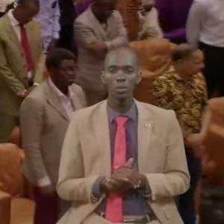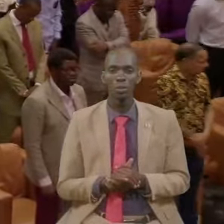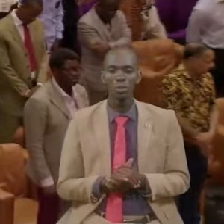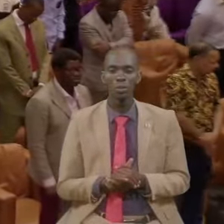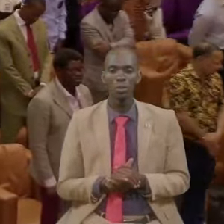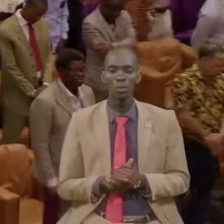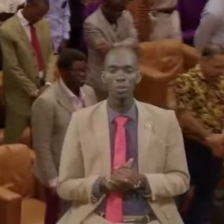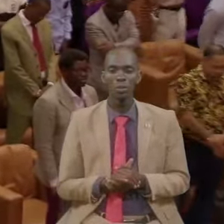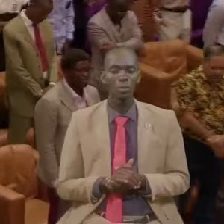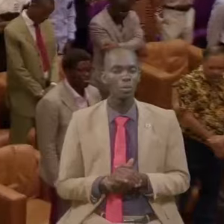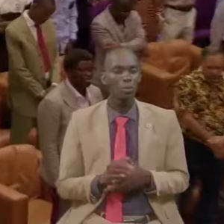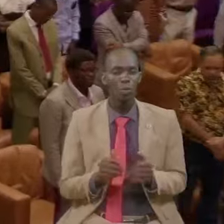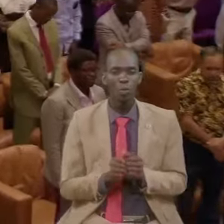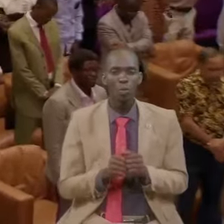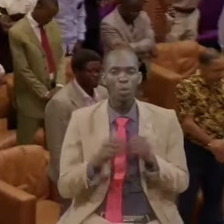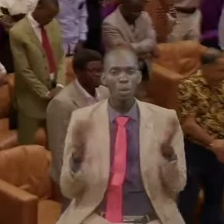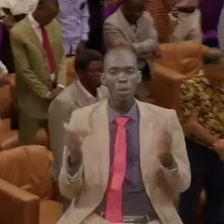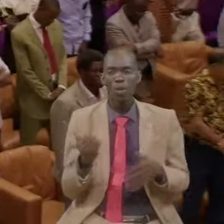Faultless fellowship.